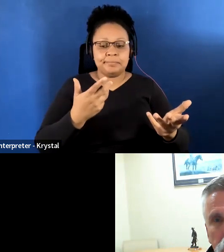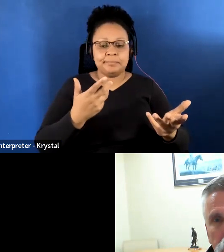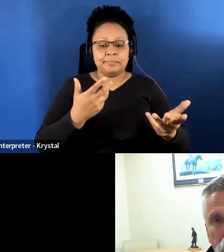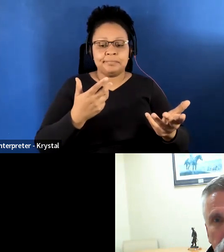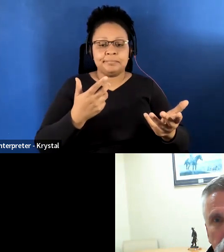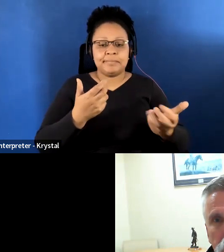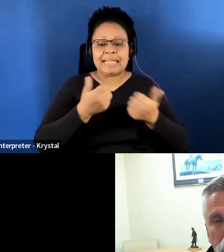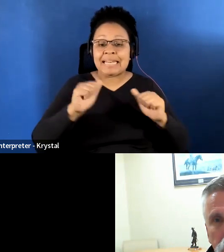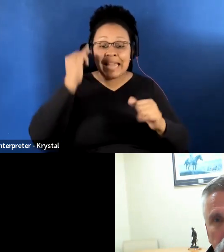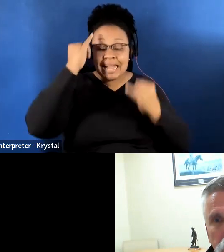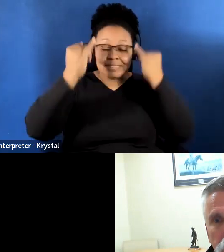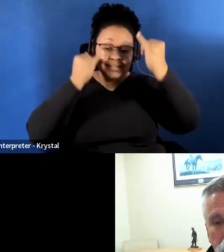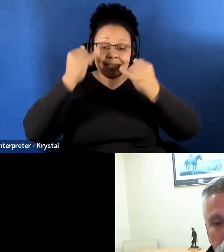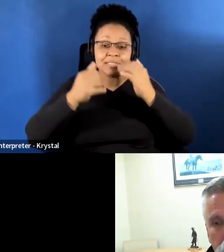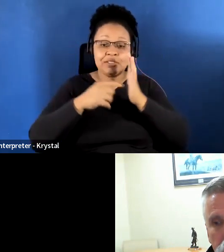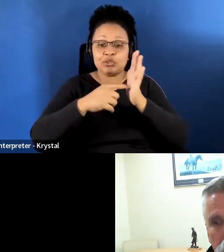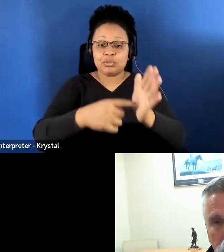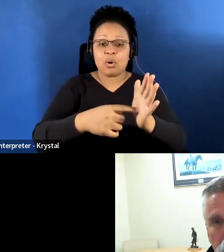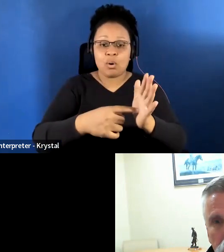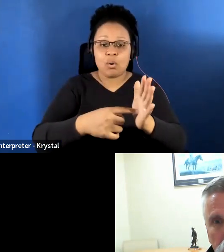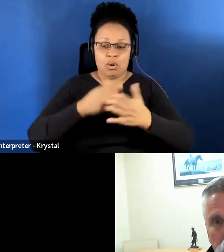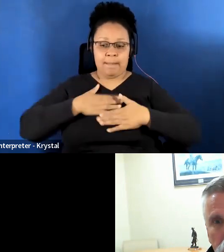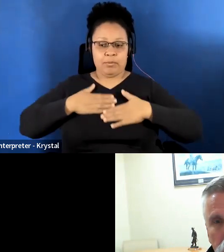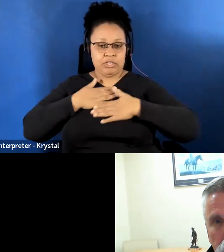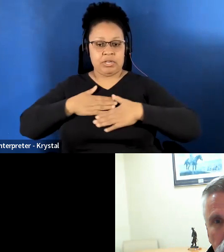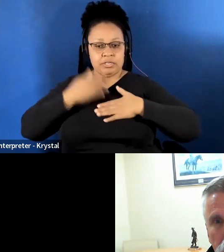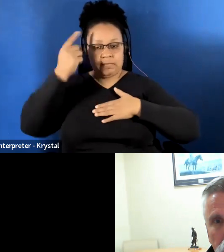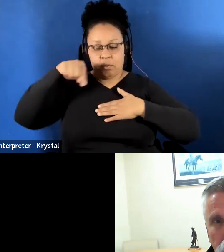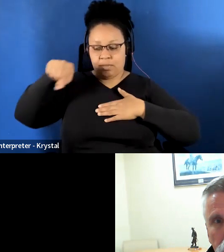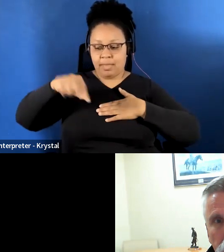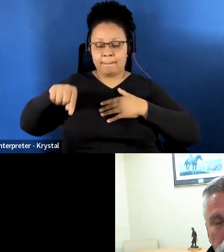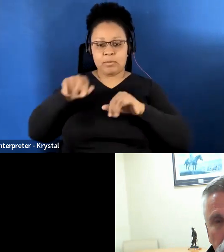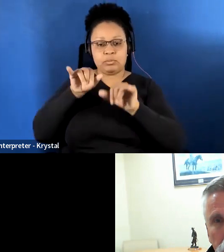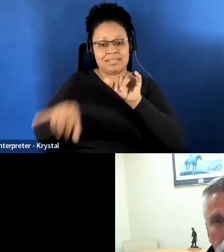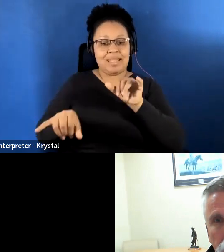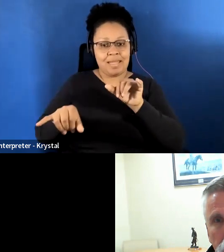any ideas of how to show that appreciation, or